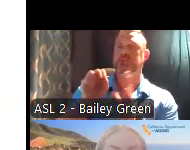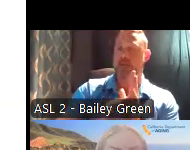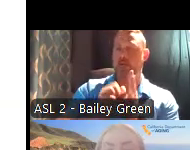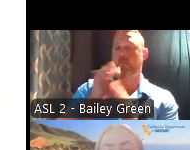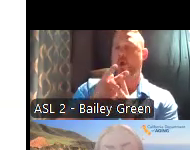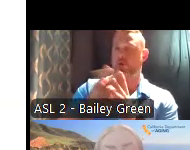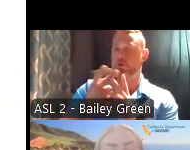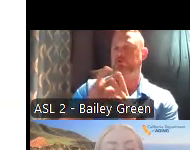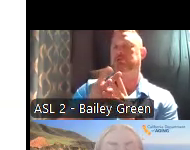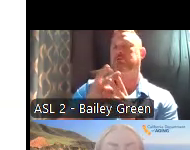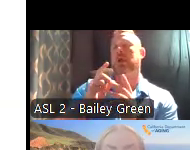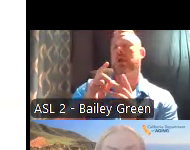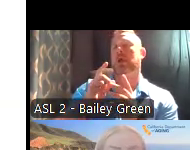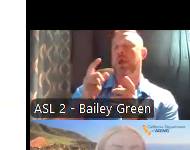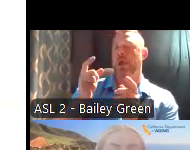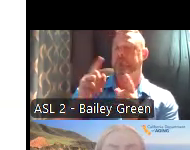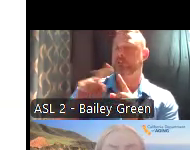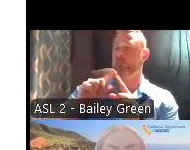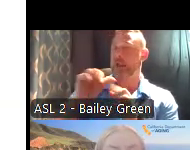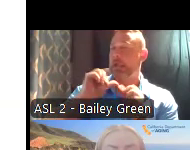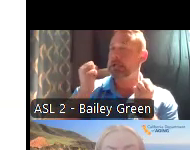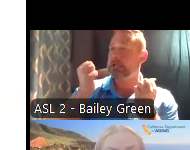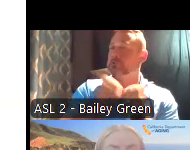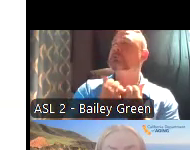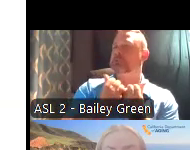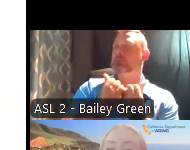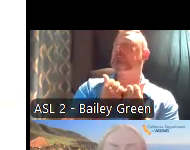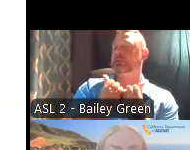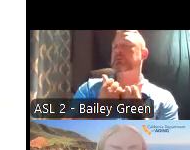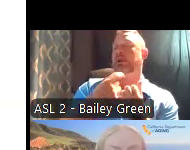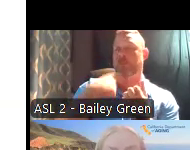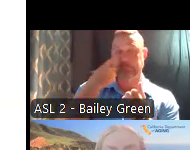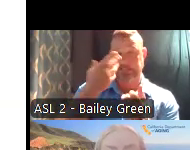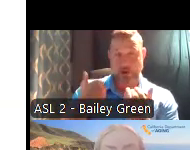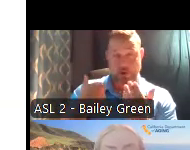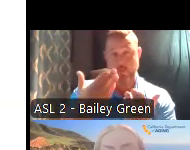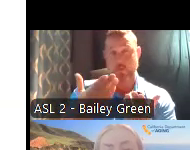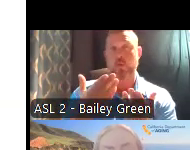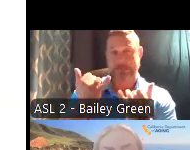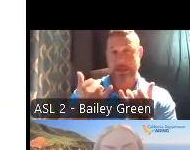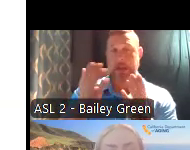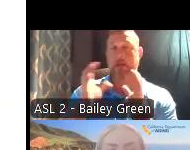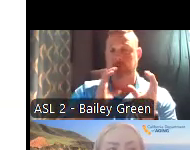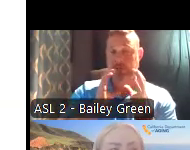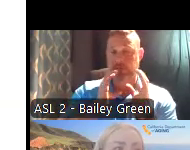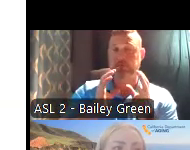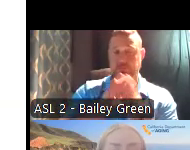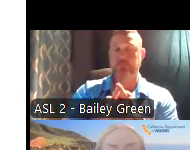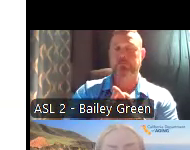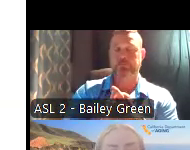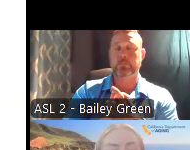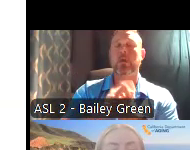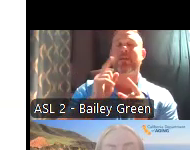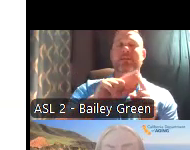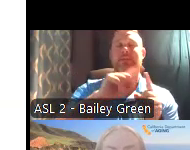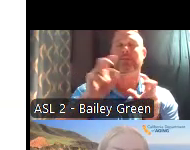agencies, administrations, departments, as we have seen through today's conversation, as well as other conversations, that the issues that we're